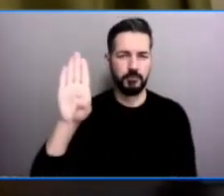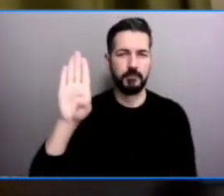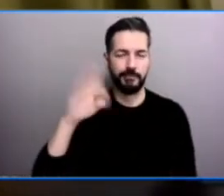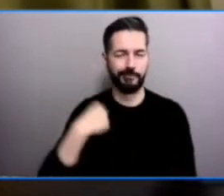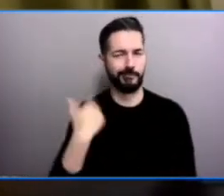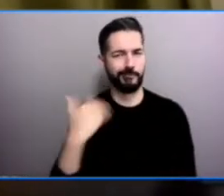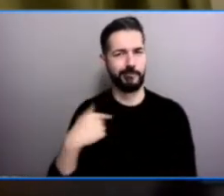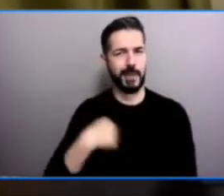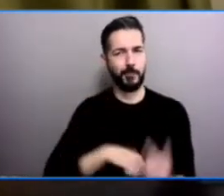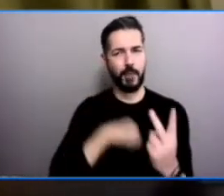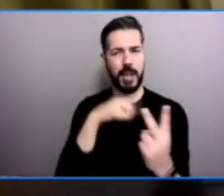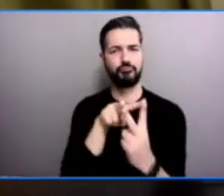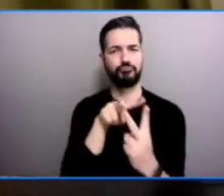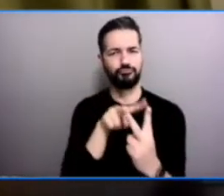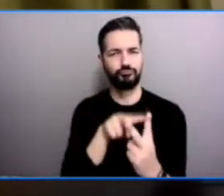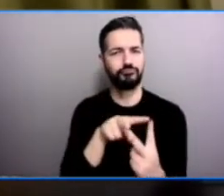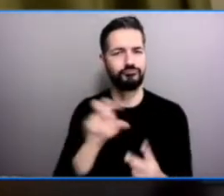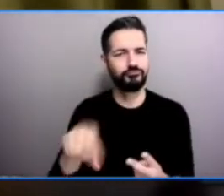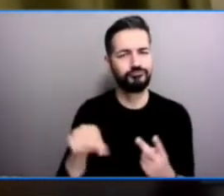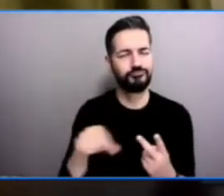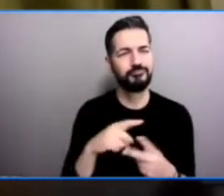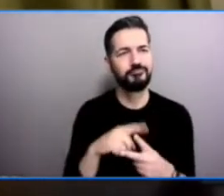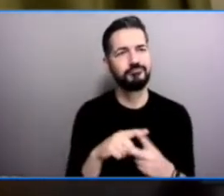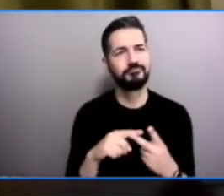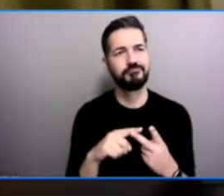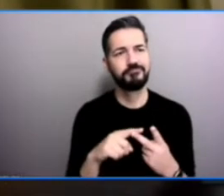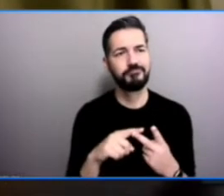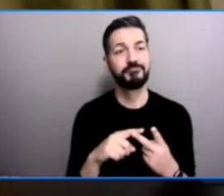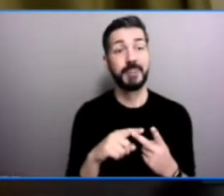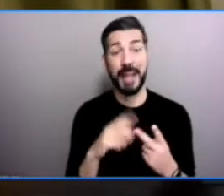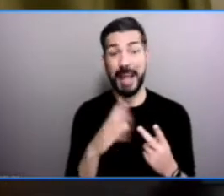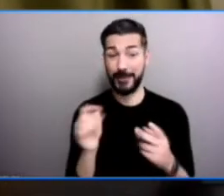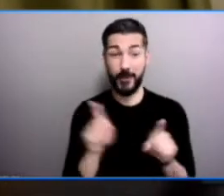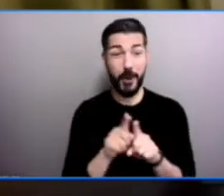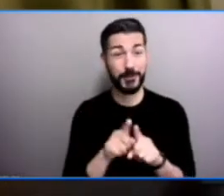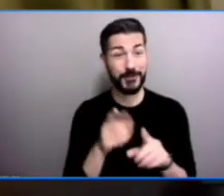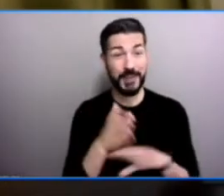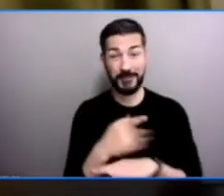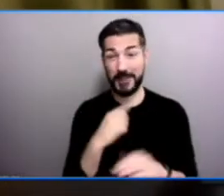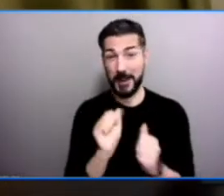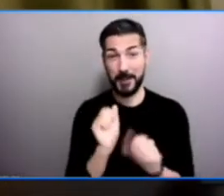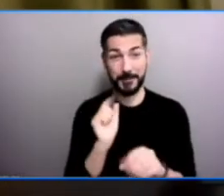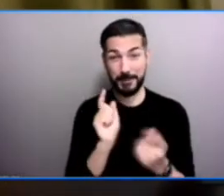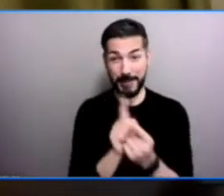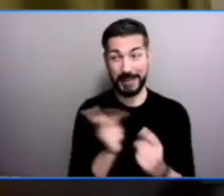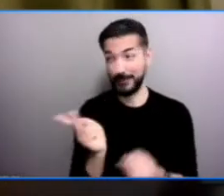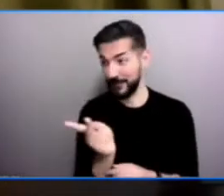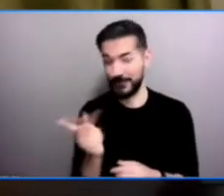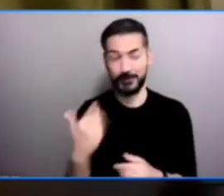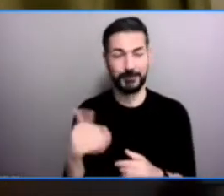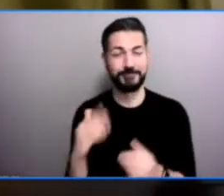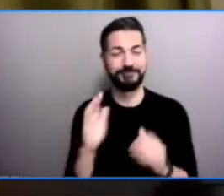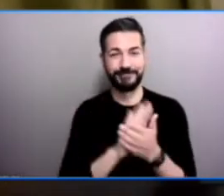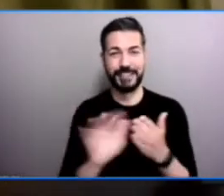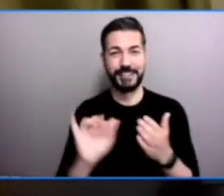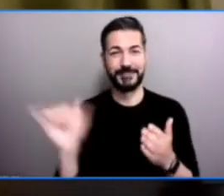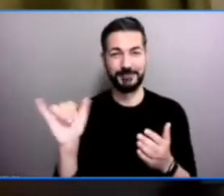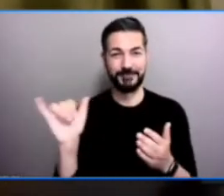off the ground. So investment is much needed. And like you said, we have a lot of bang for your buck here. We had